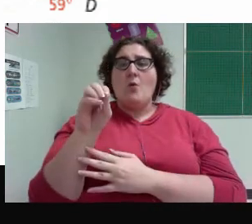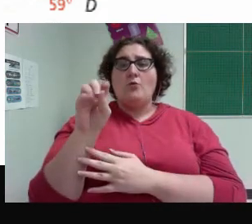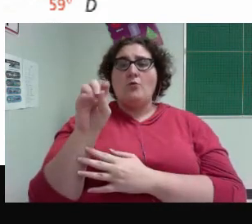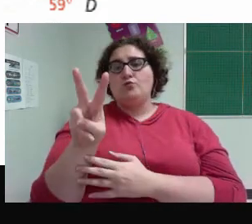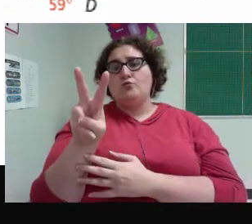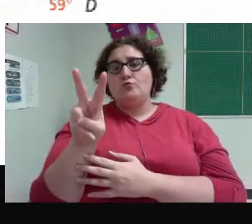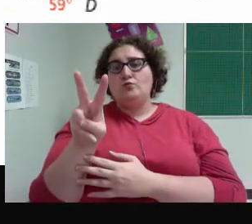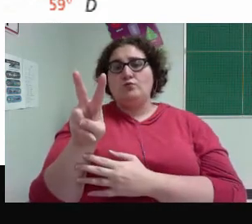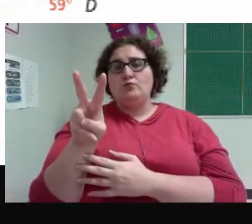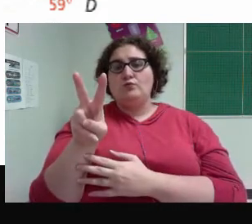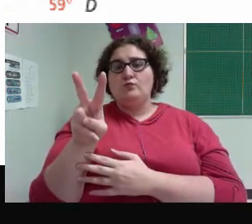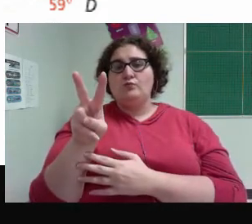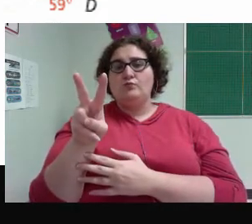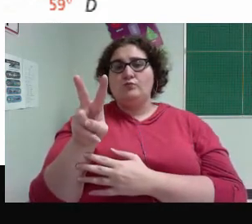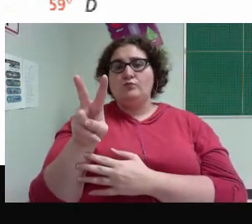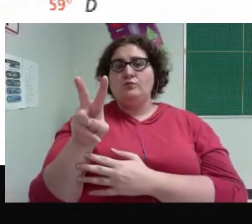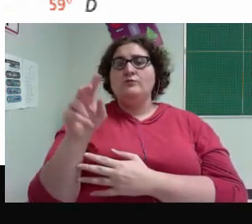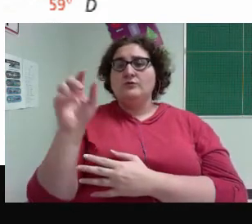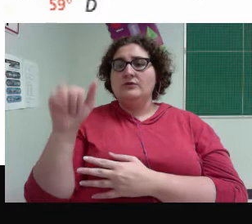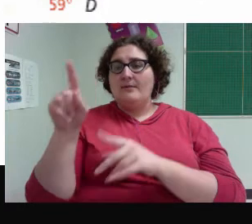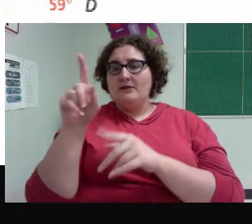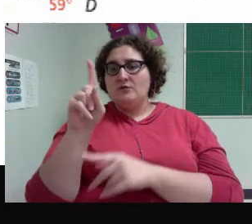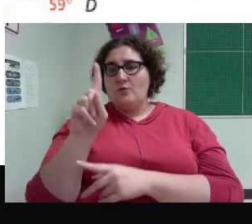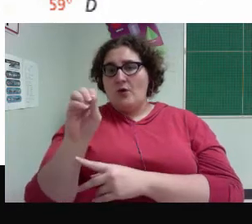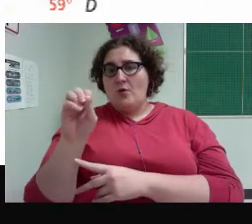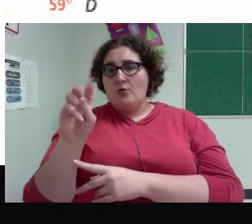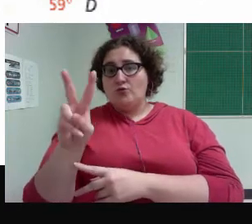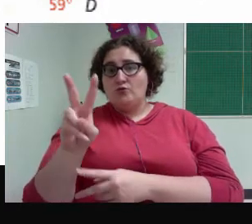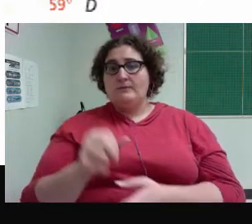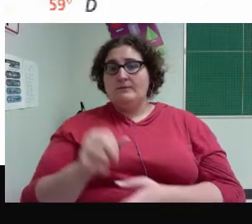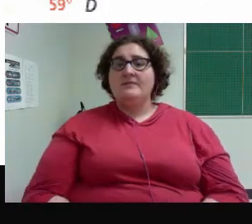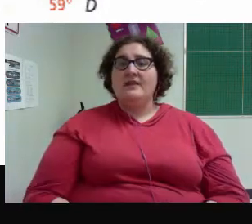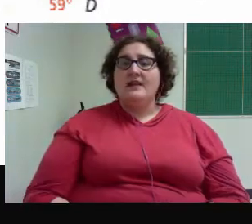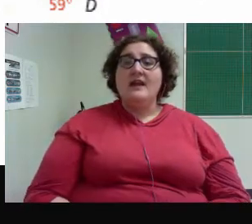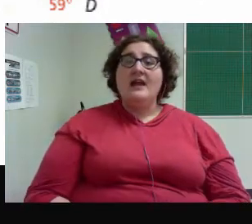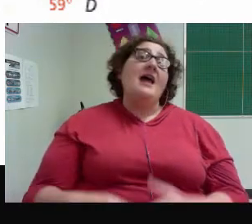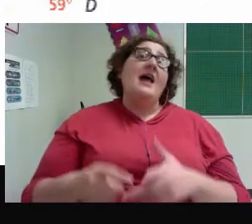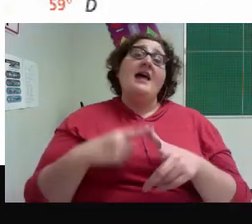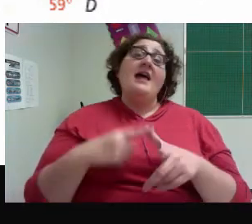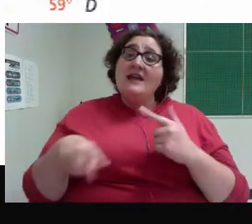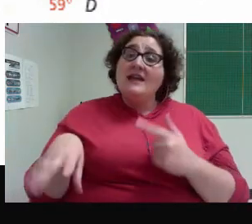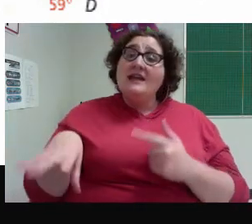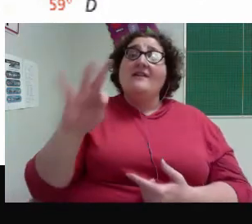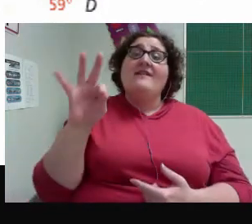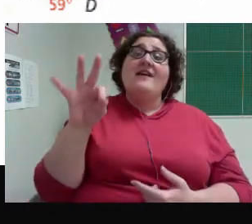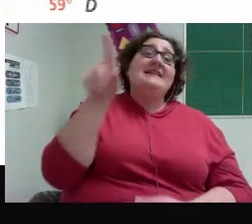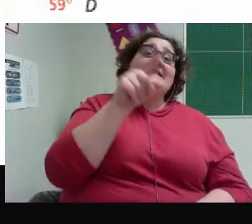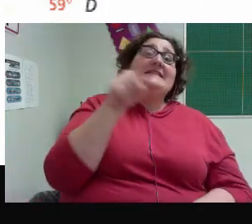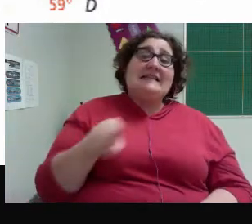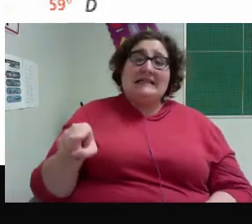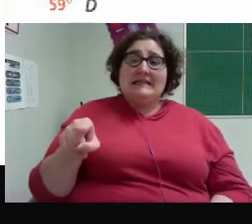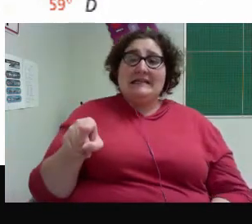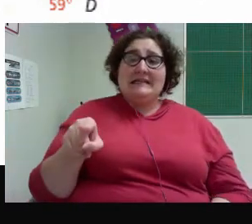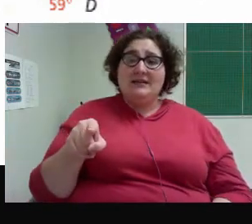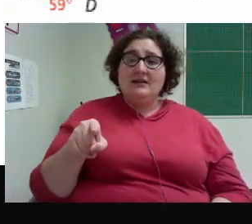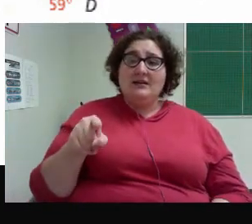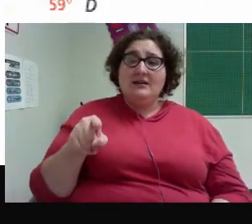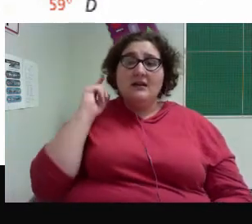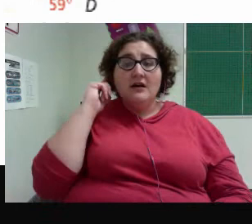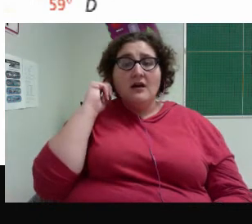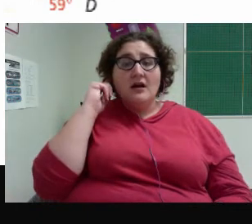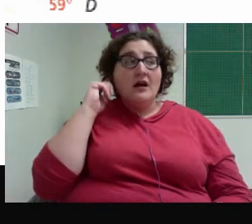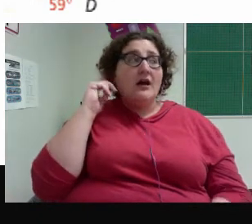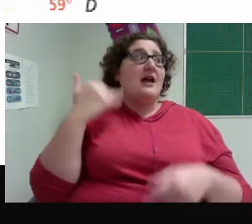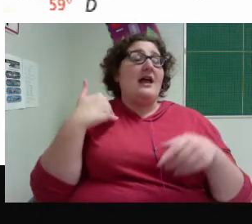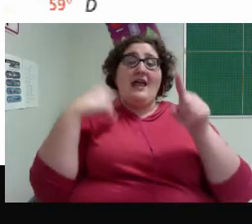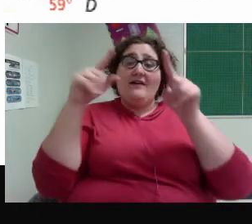102. Okay, so that means this angle right here is 102. And then to find z, I again